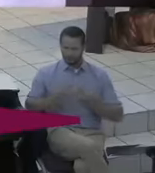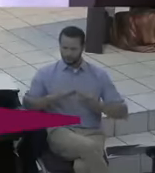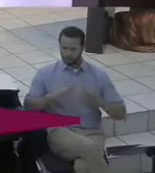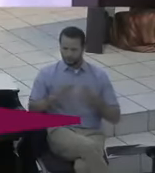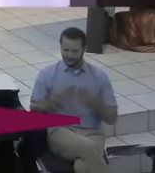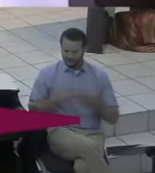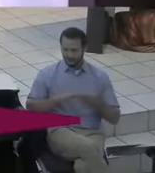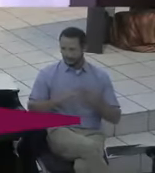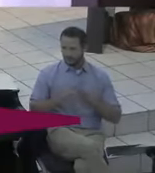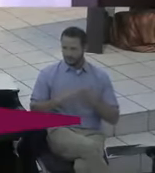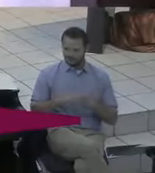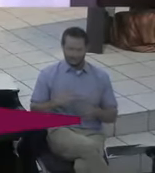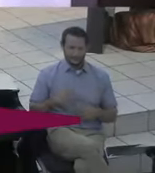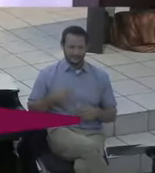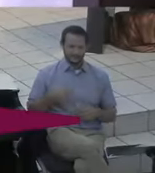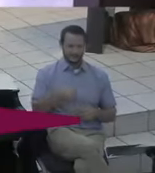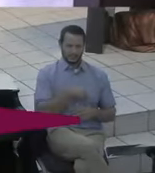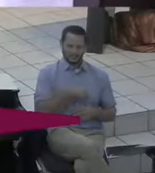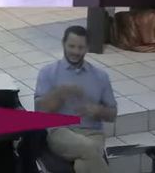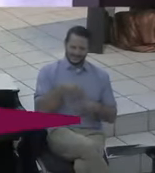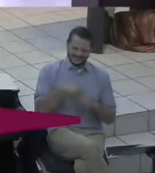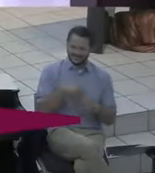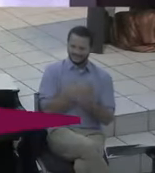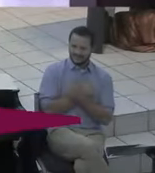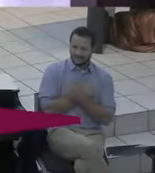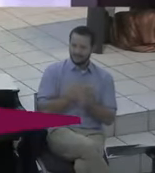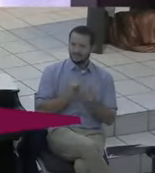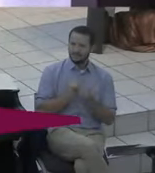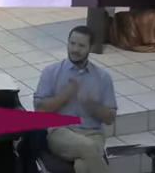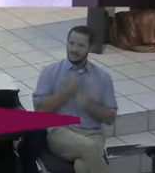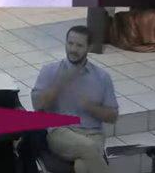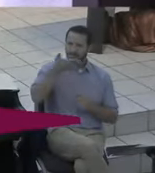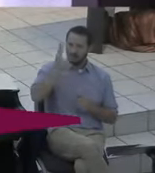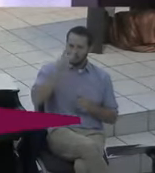as ones in love with the God of our understanding.